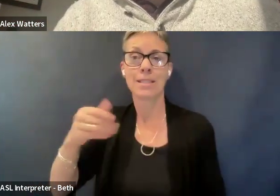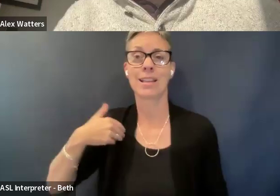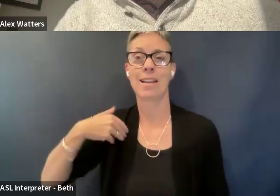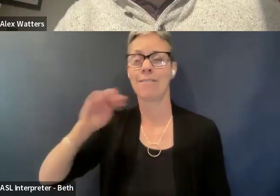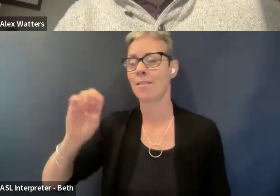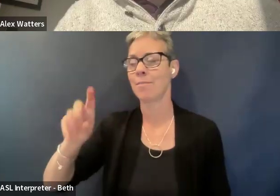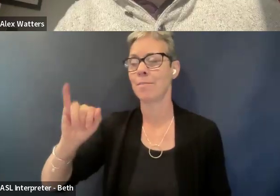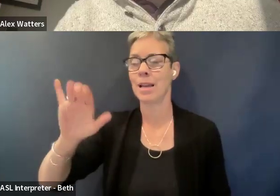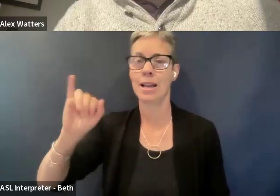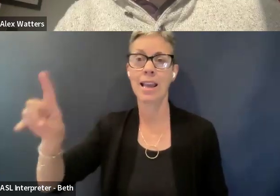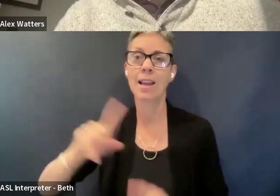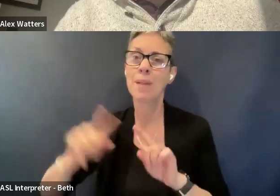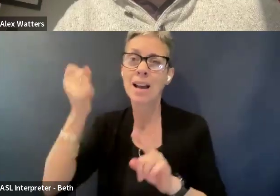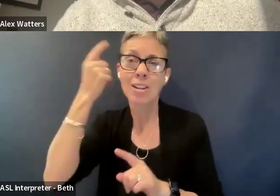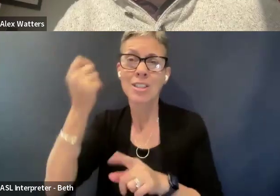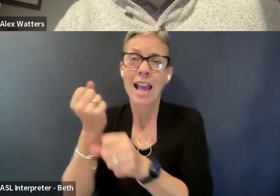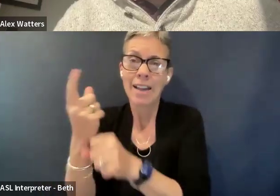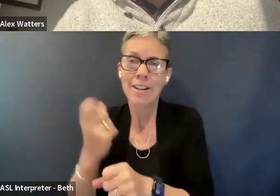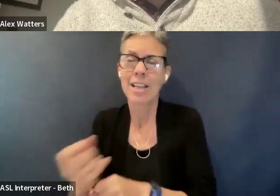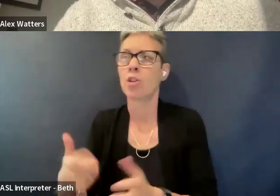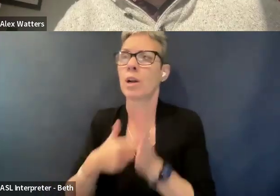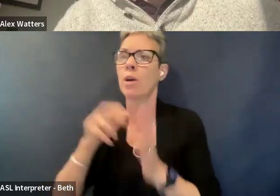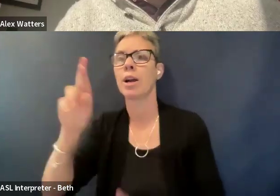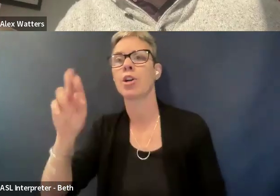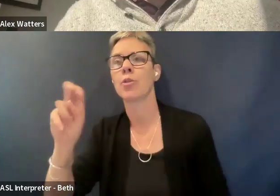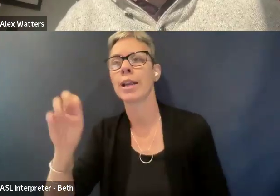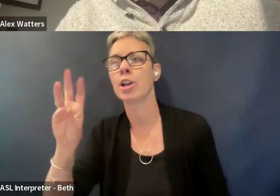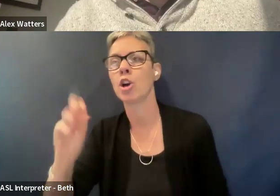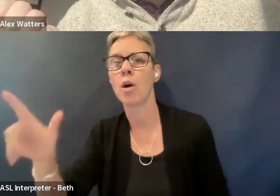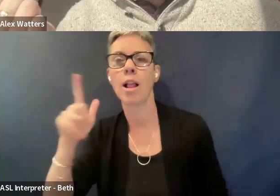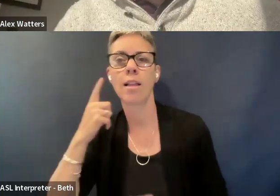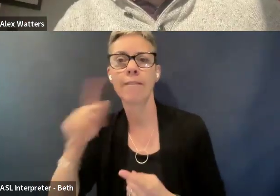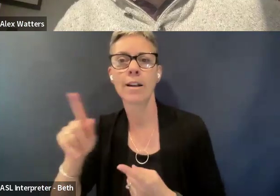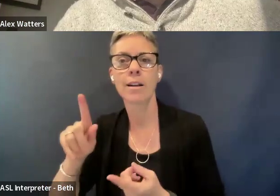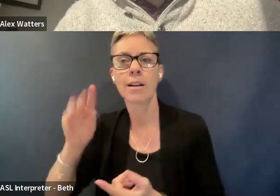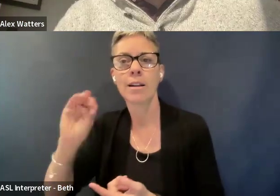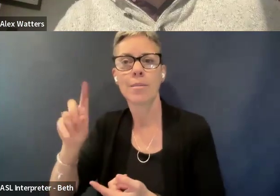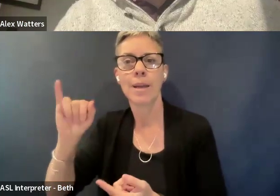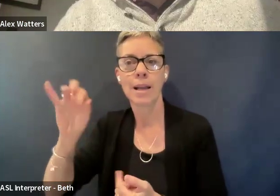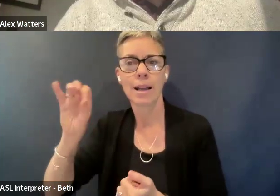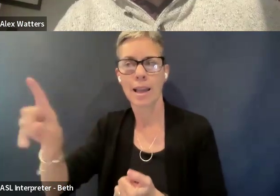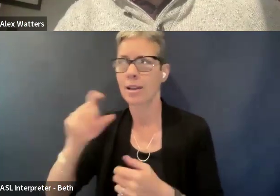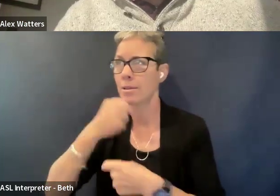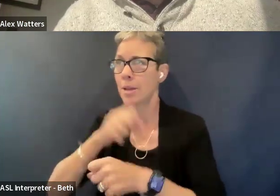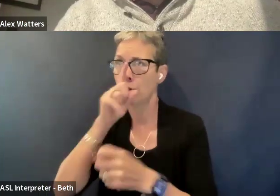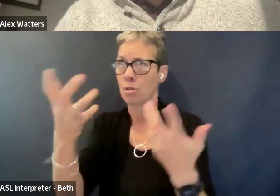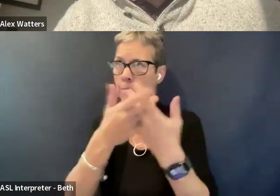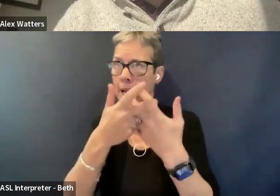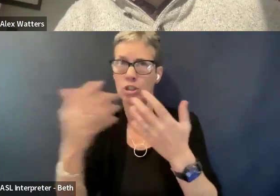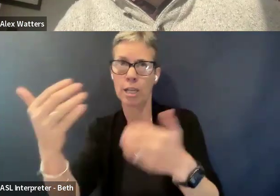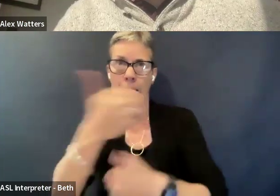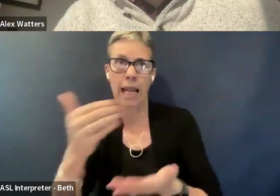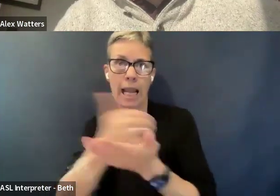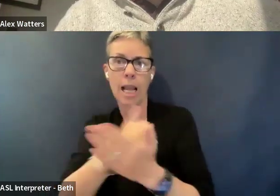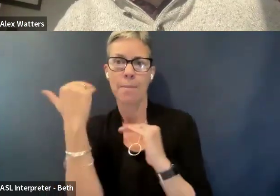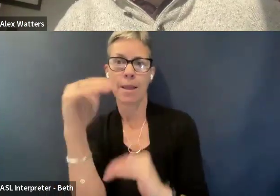year I have to go through the renewal process for Medicaid to make sure that I'm within my income limitations. And every year I